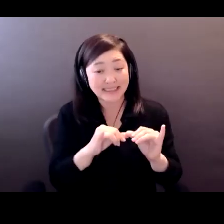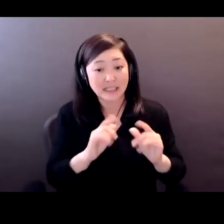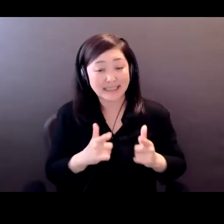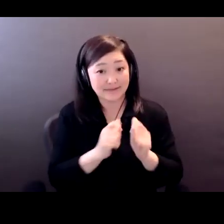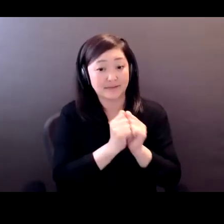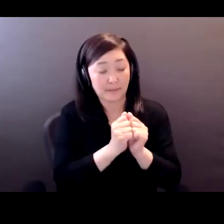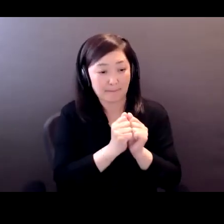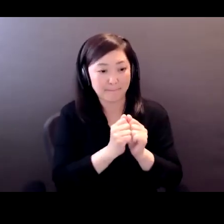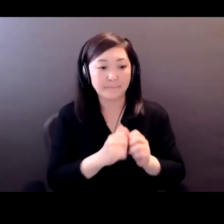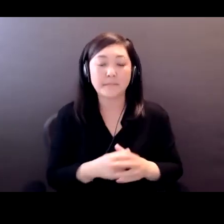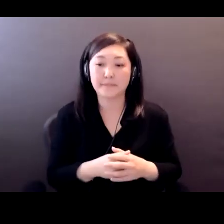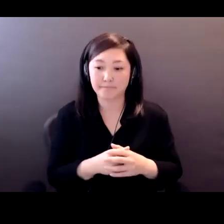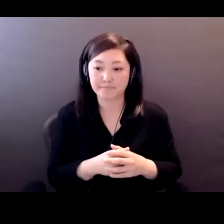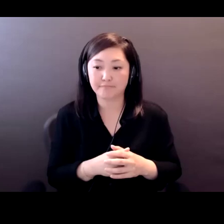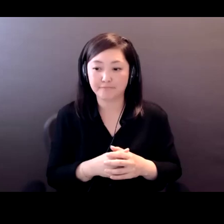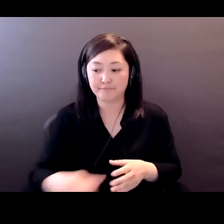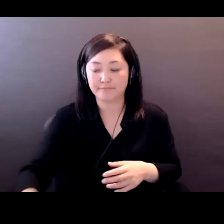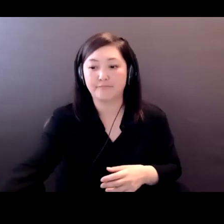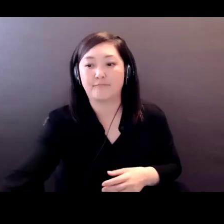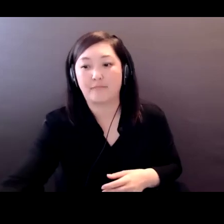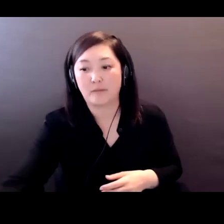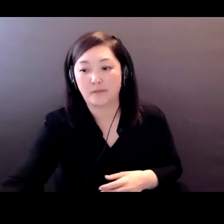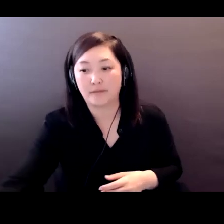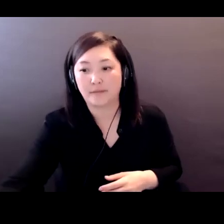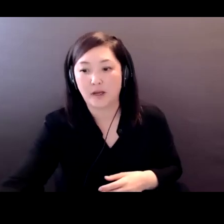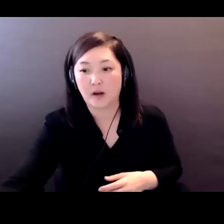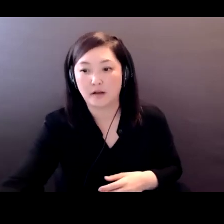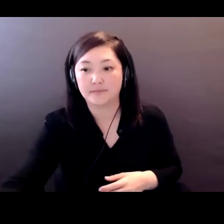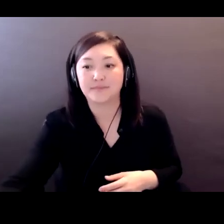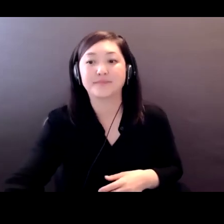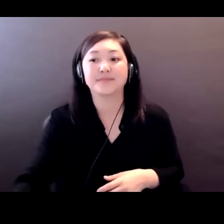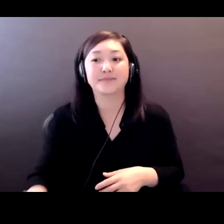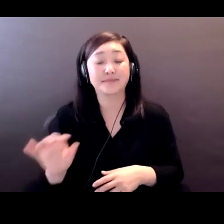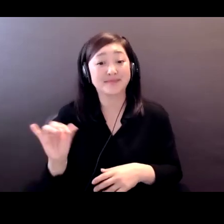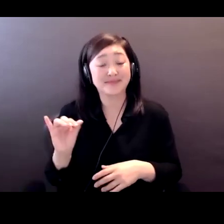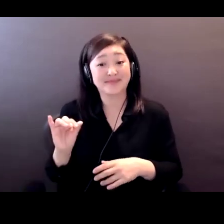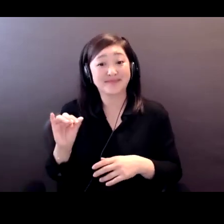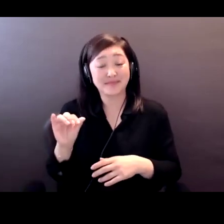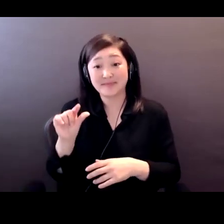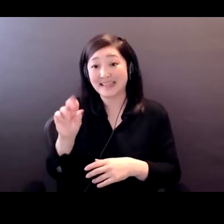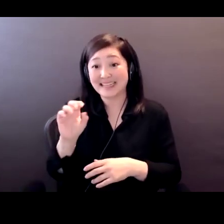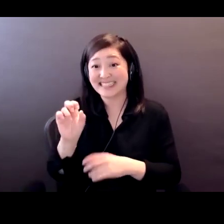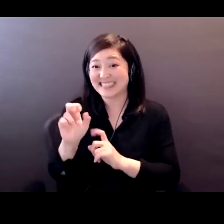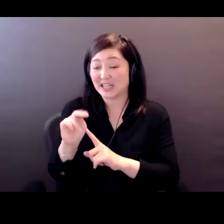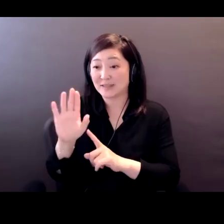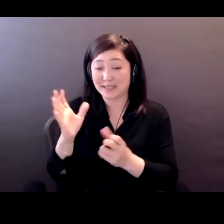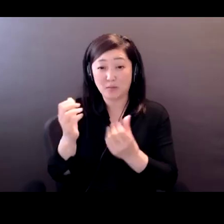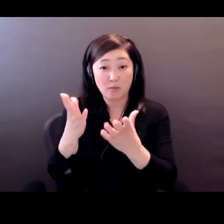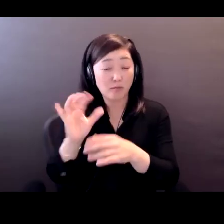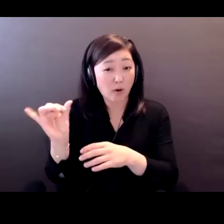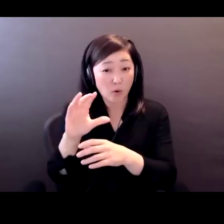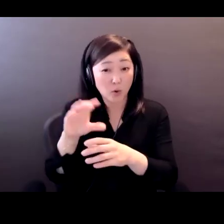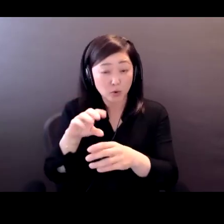And importantly, for our purpose today, Mr. Garrison's proposal would have also included the